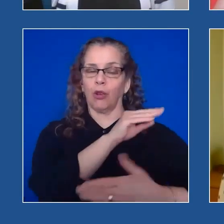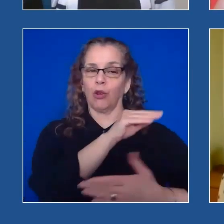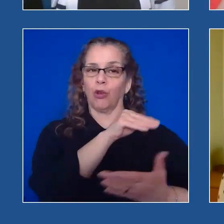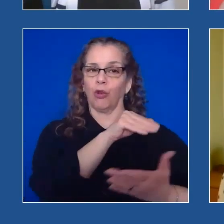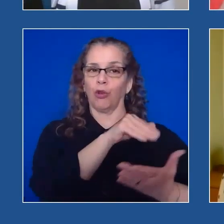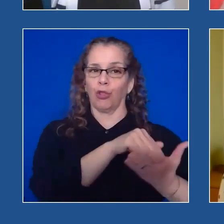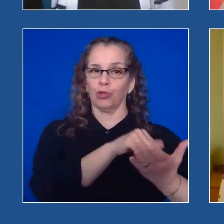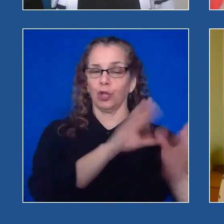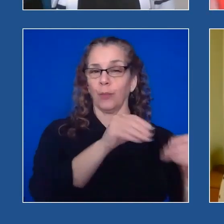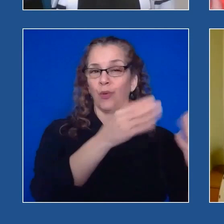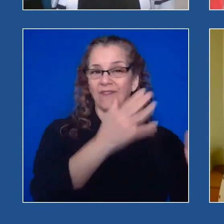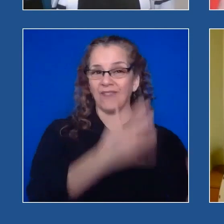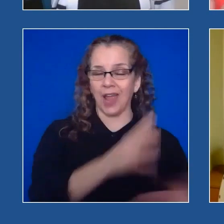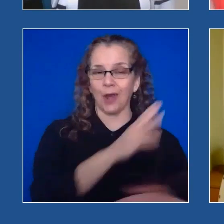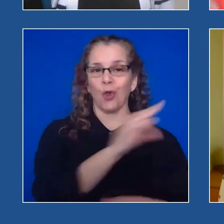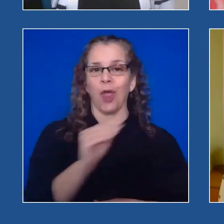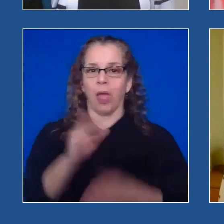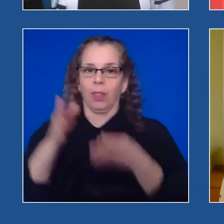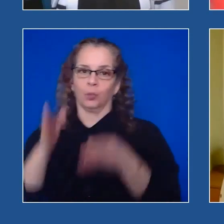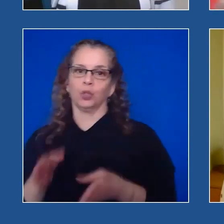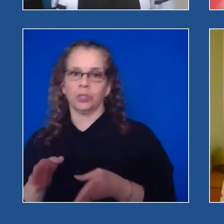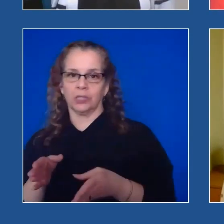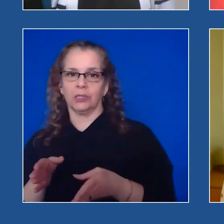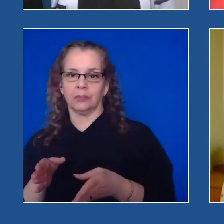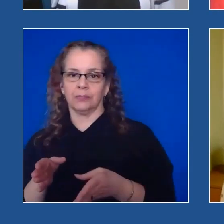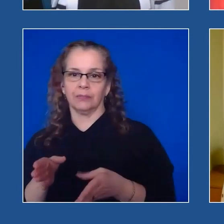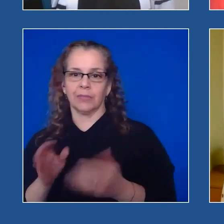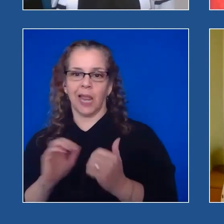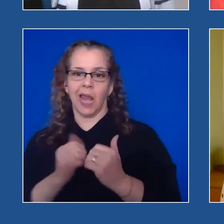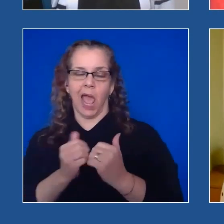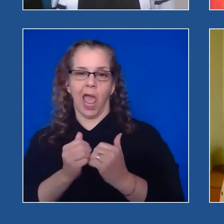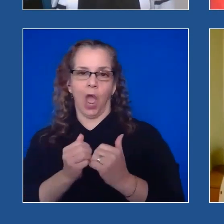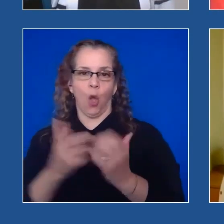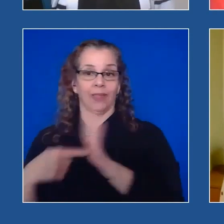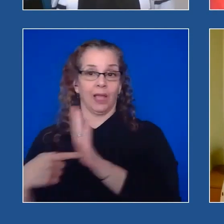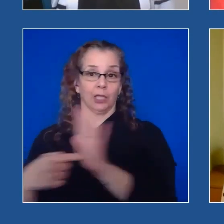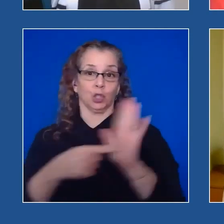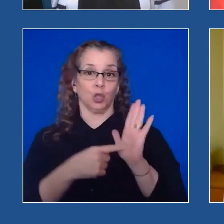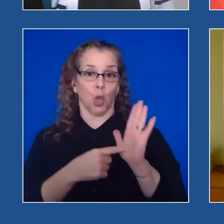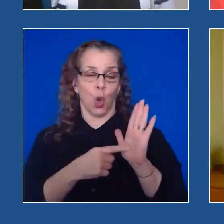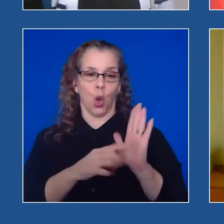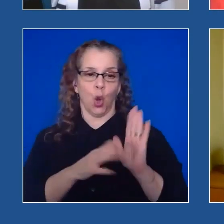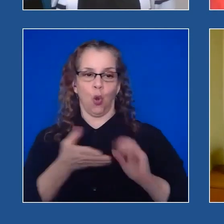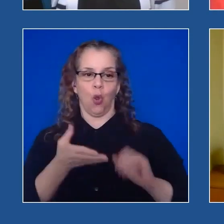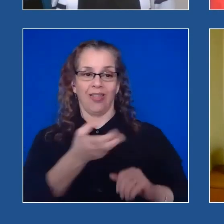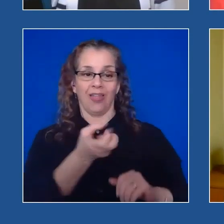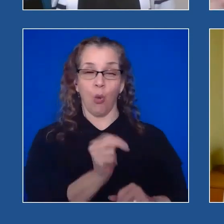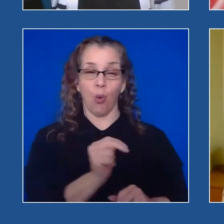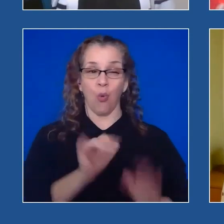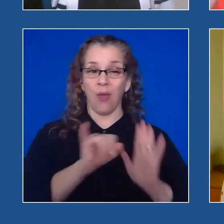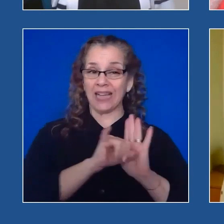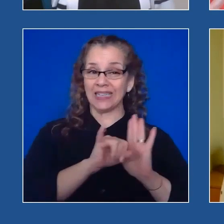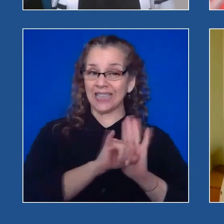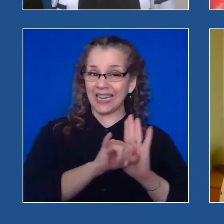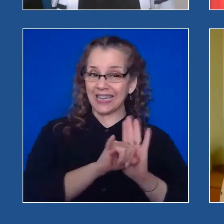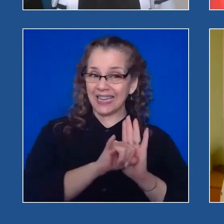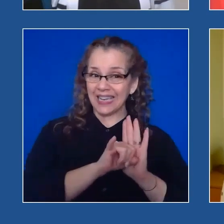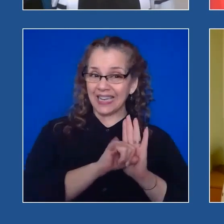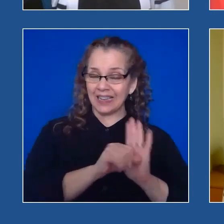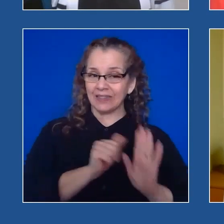depending on how the client is presenting and their own identity constructs, that might influence how the